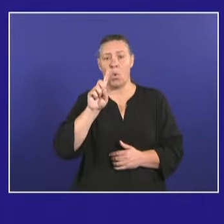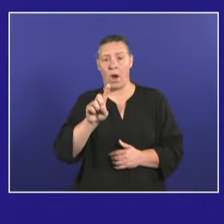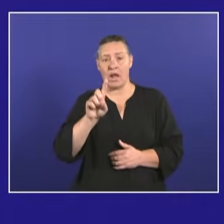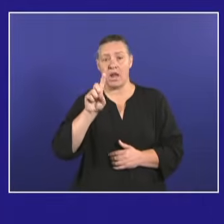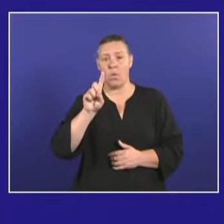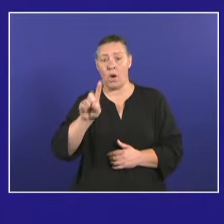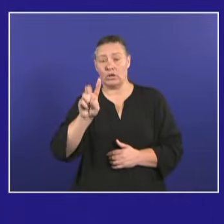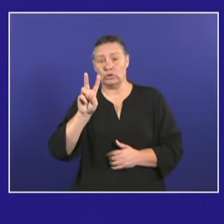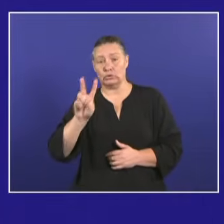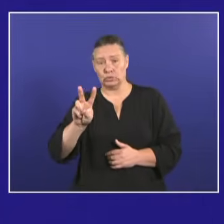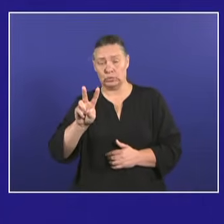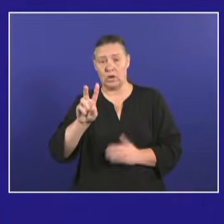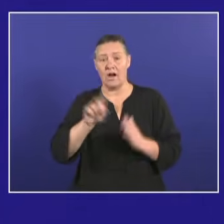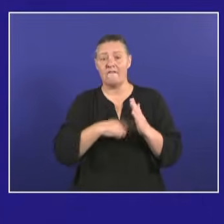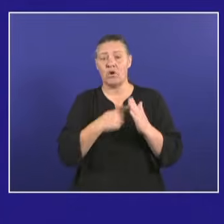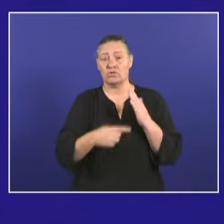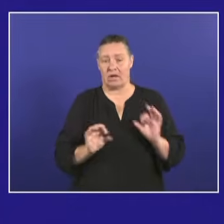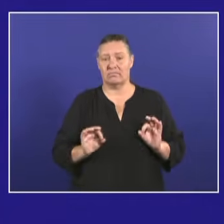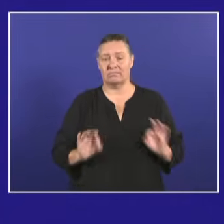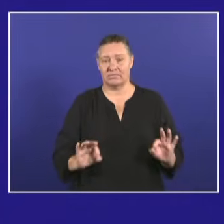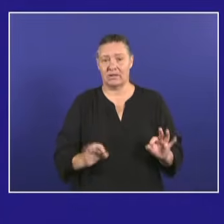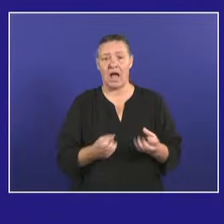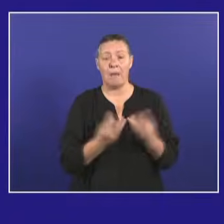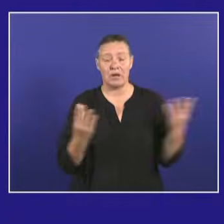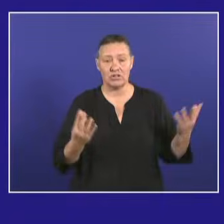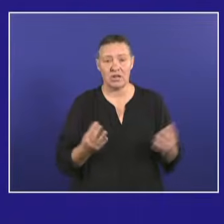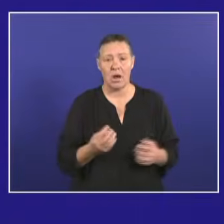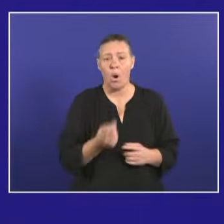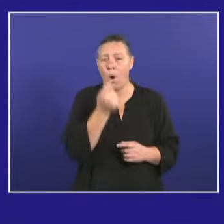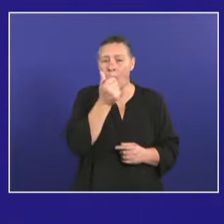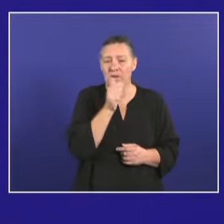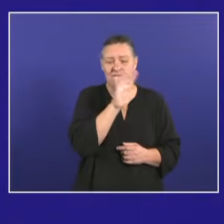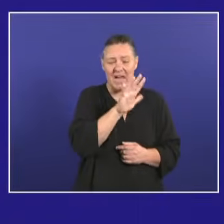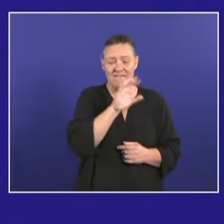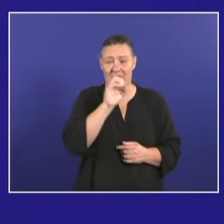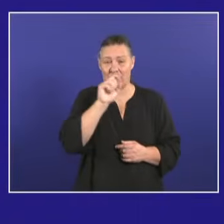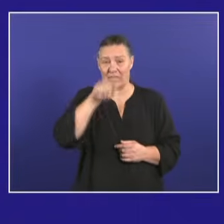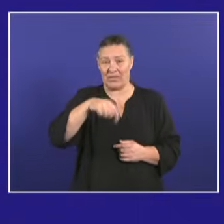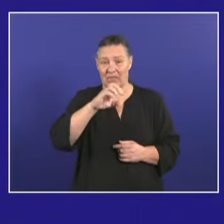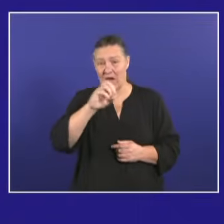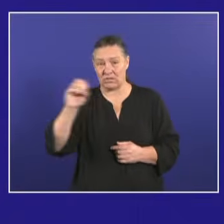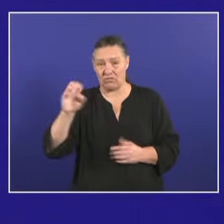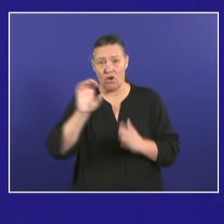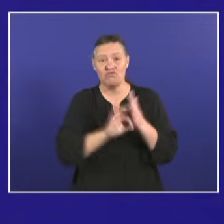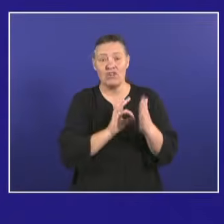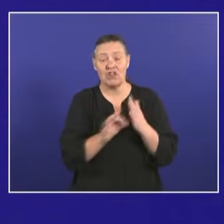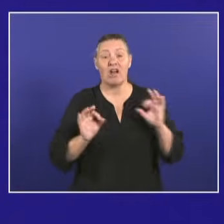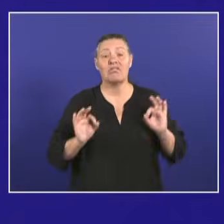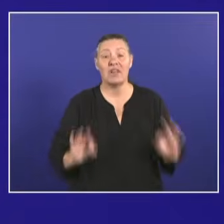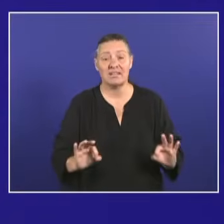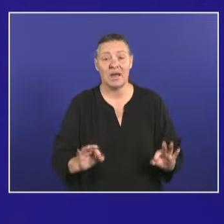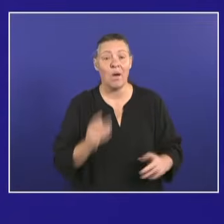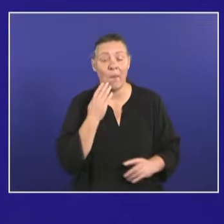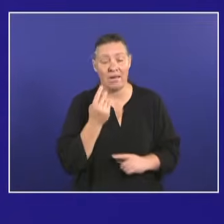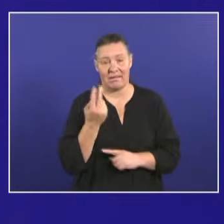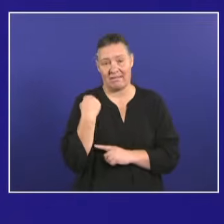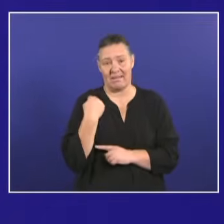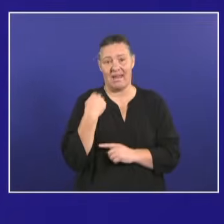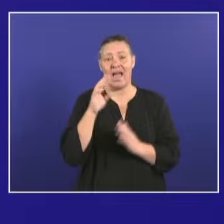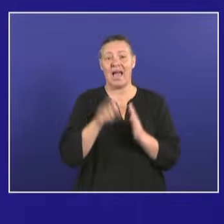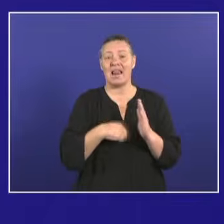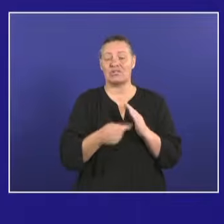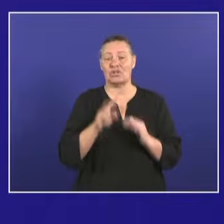450,112 DA voters correctly. Let me repeat that. Almost 500,000 DA voters were registered correctly in election